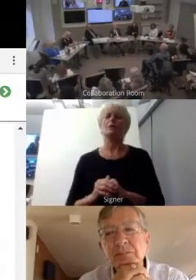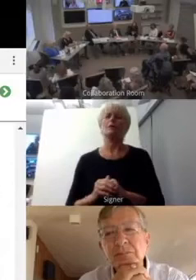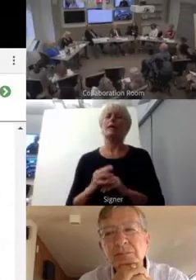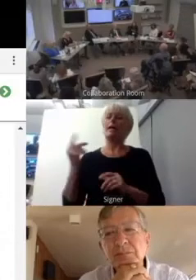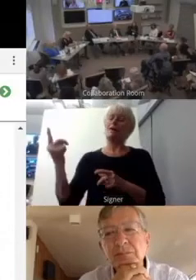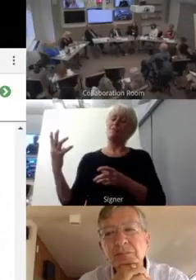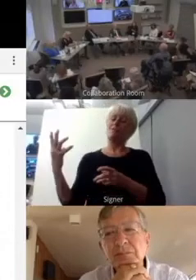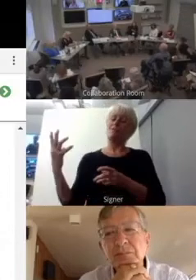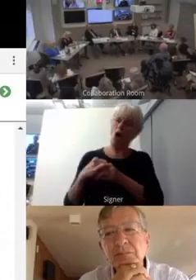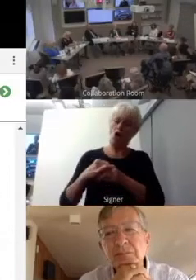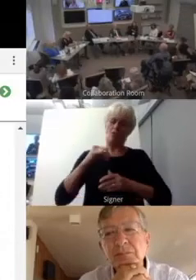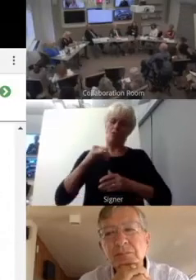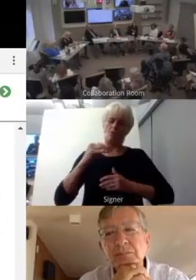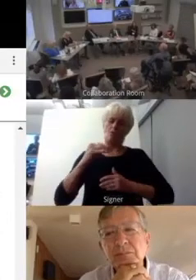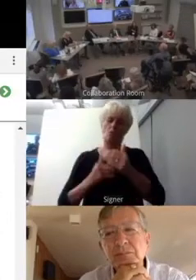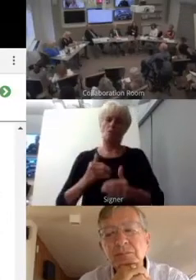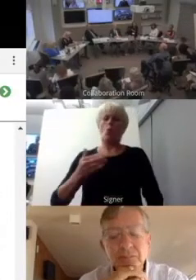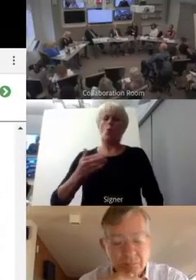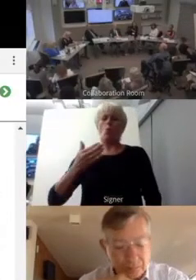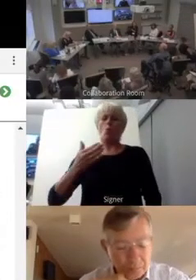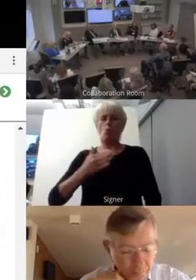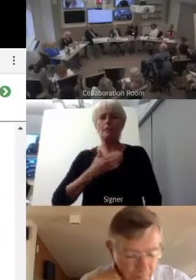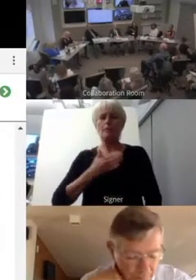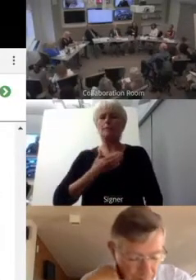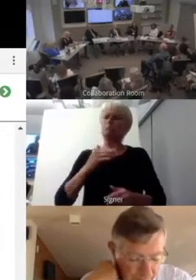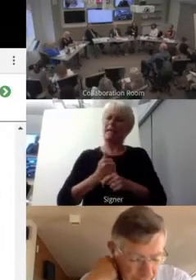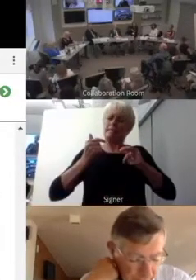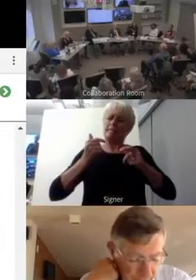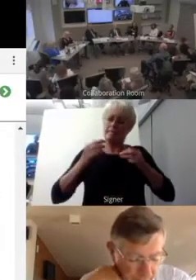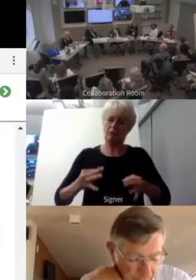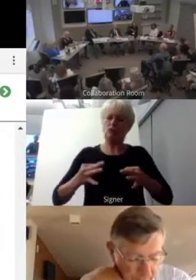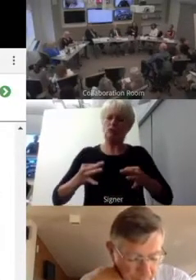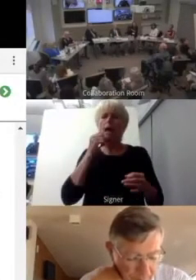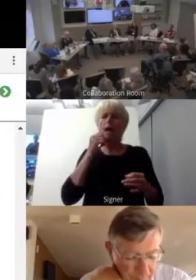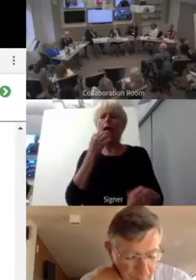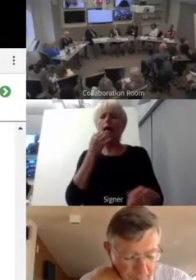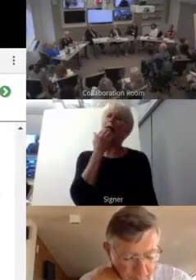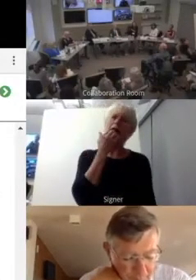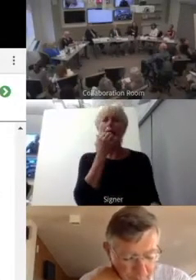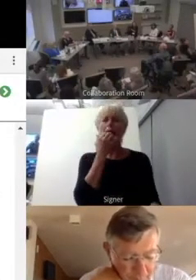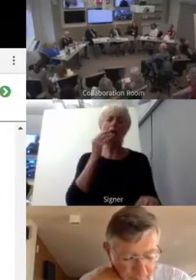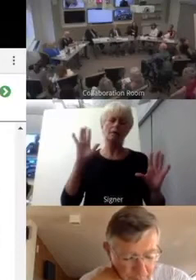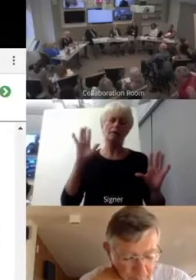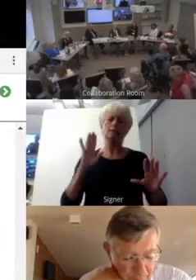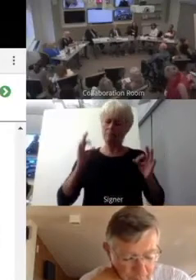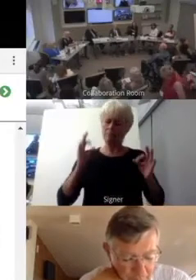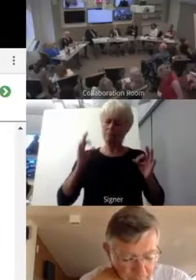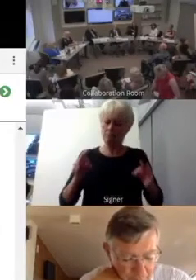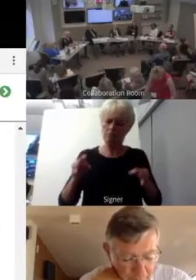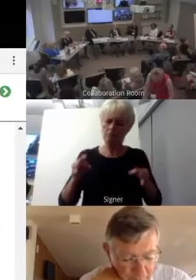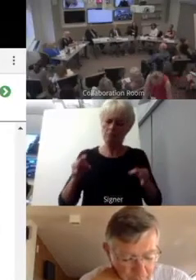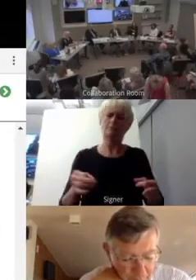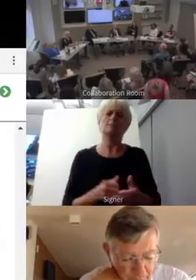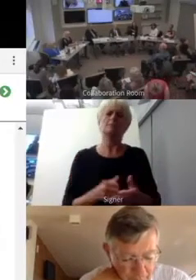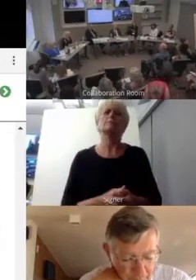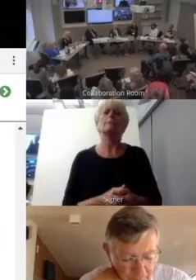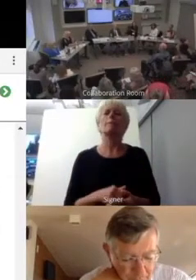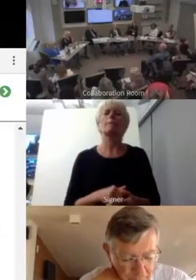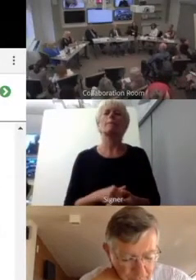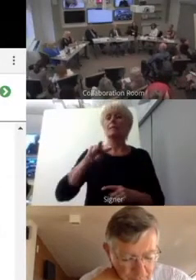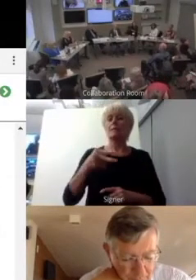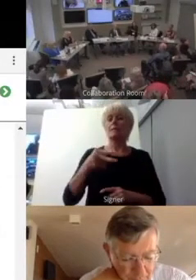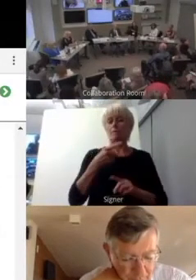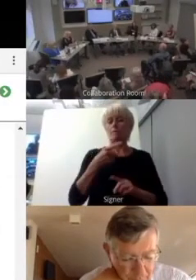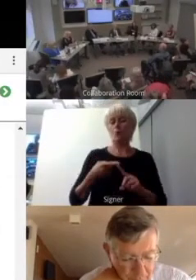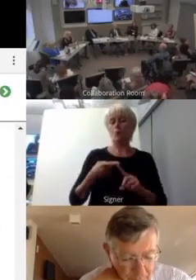to make decisions on these issues. And the second point, which is related to the first one, is to